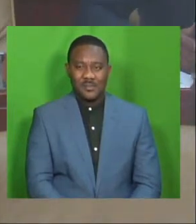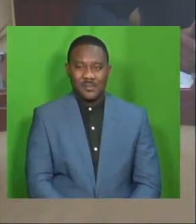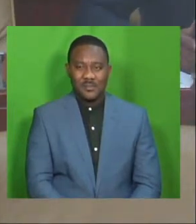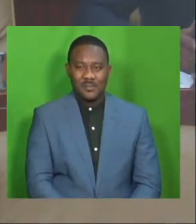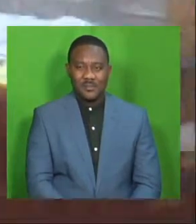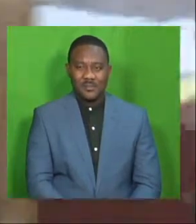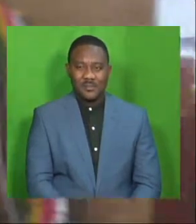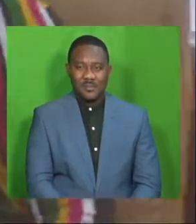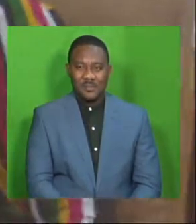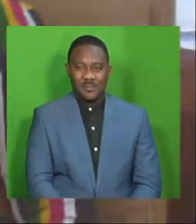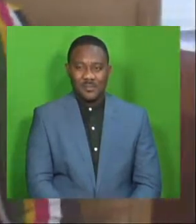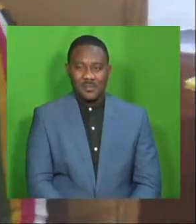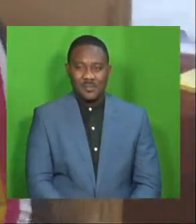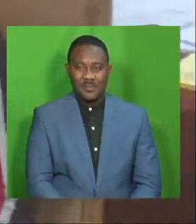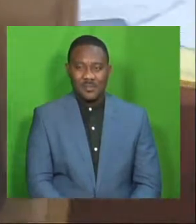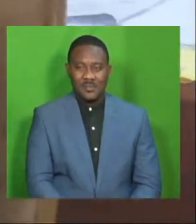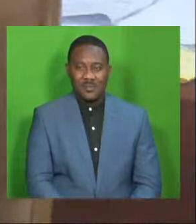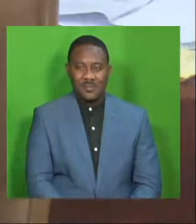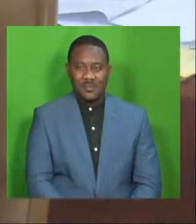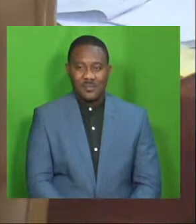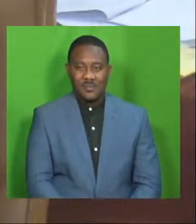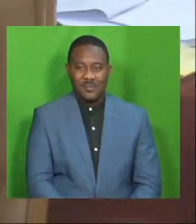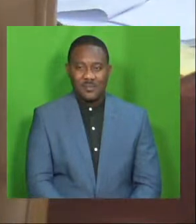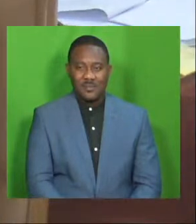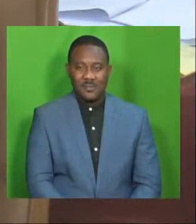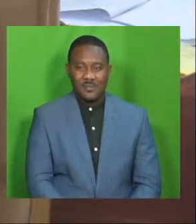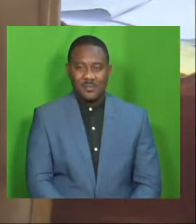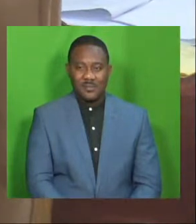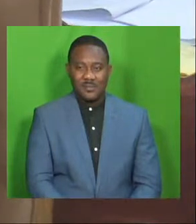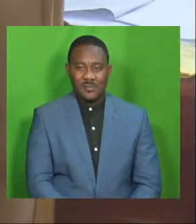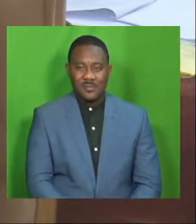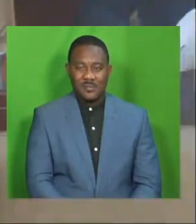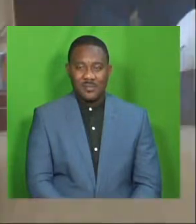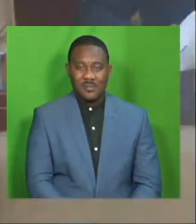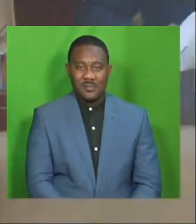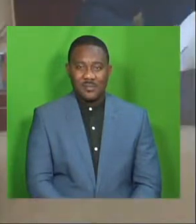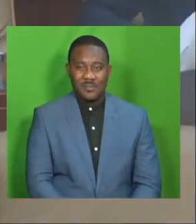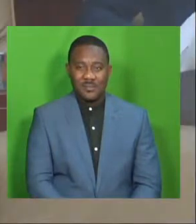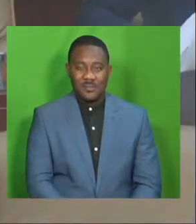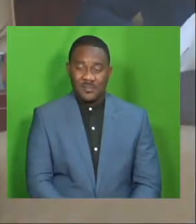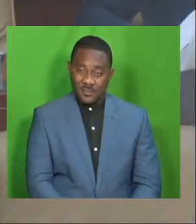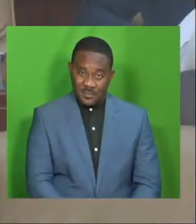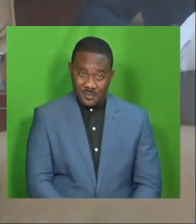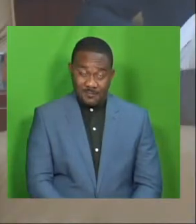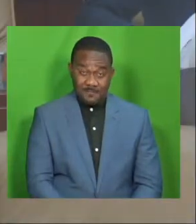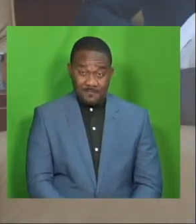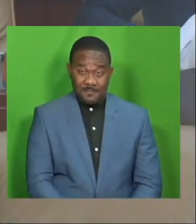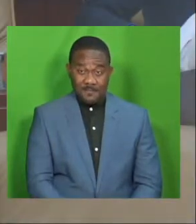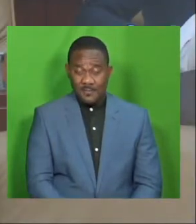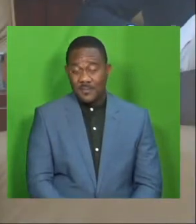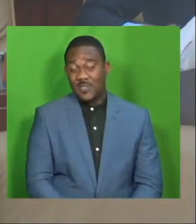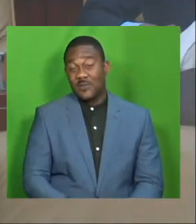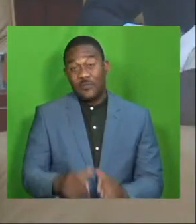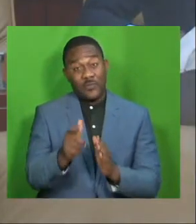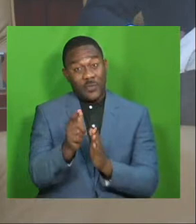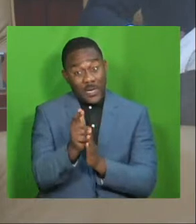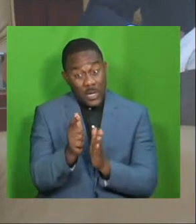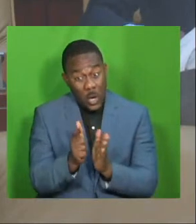Are you jealous? Right Honourable Speaker. It's a compliment. Right Honourable Speaker, this issue of enforcement of